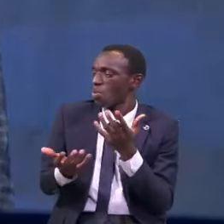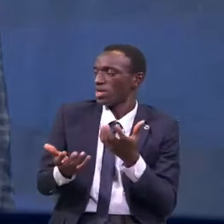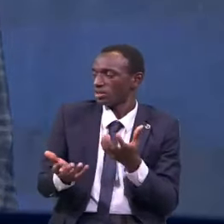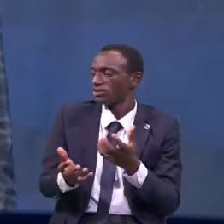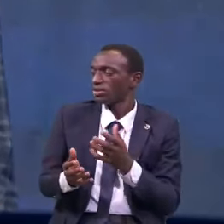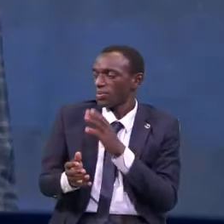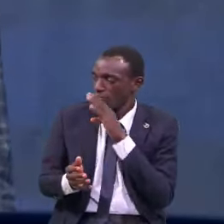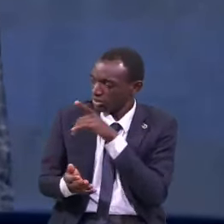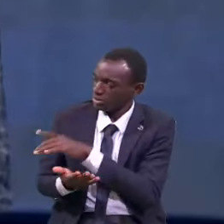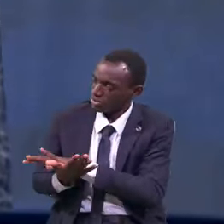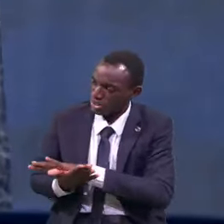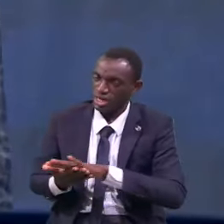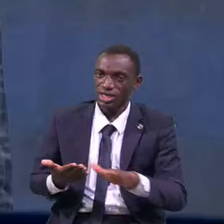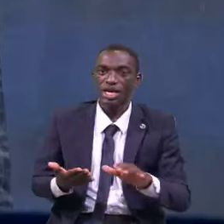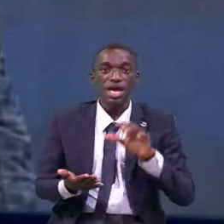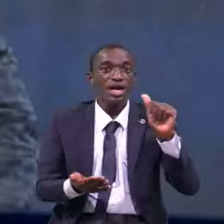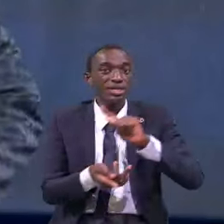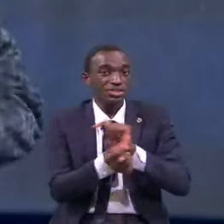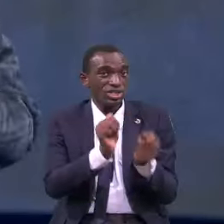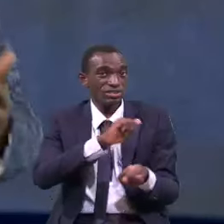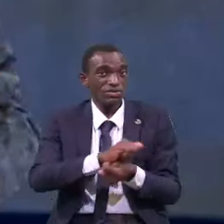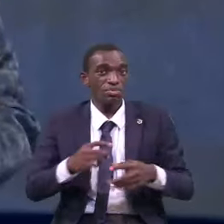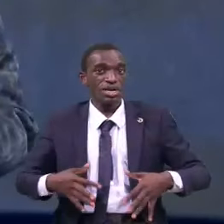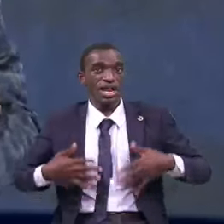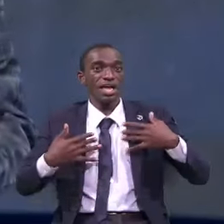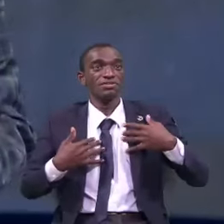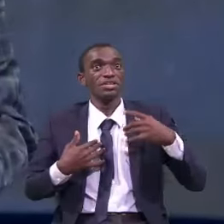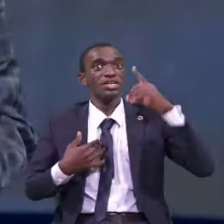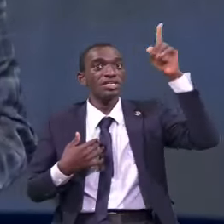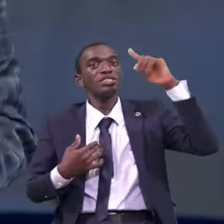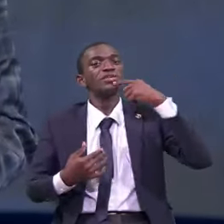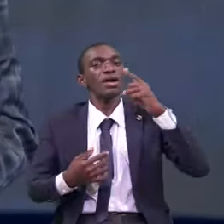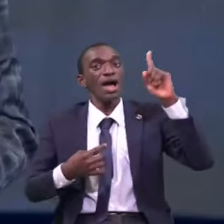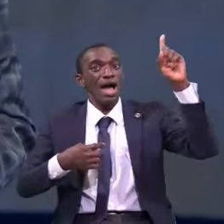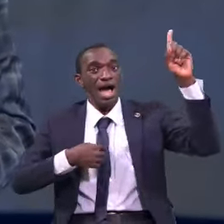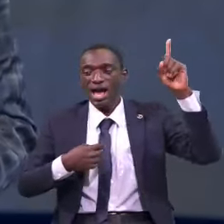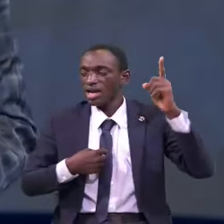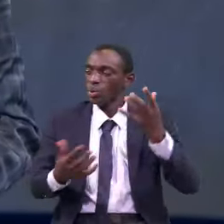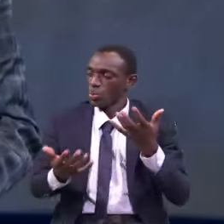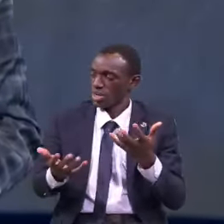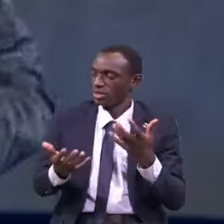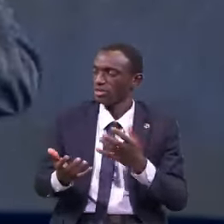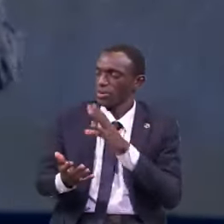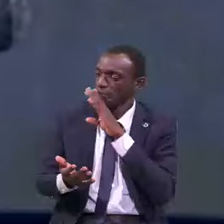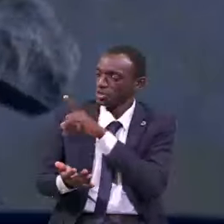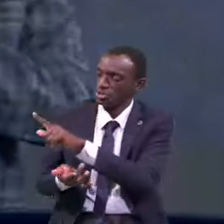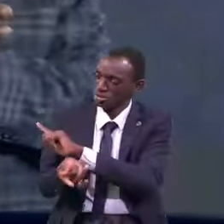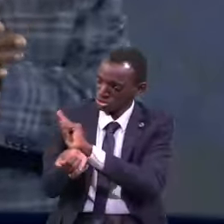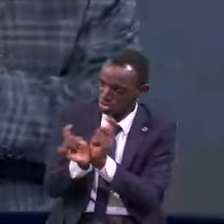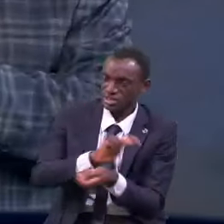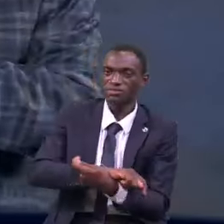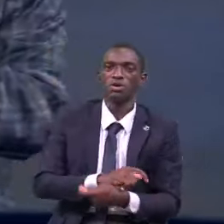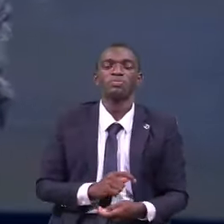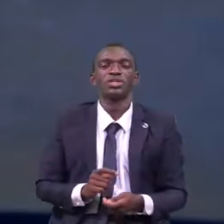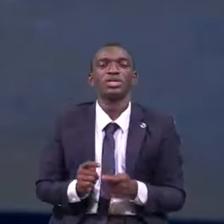pur. It transformed life. Il transforme la vie. I will and be thou transformed. Je le veux, sois transformé. That's what he